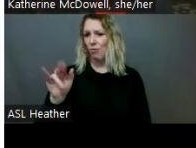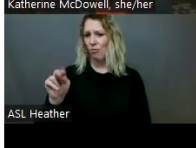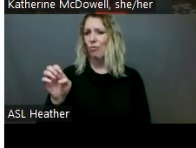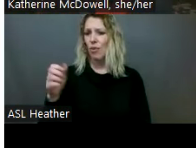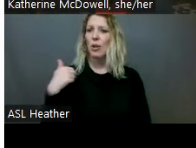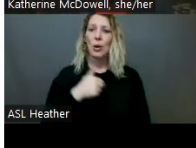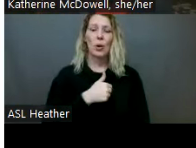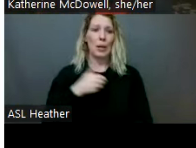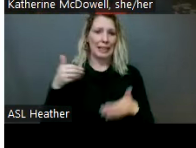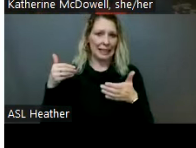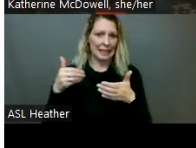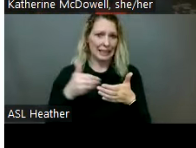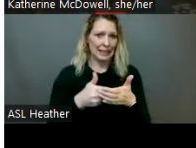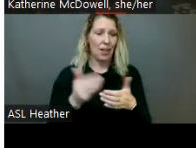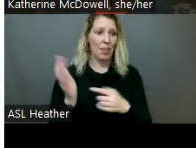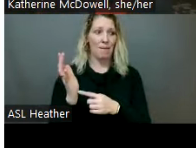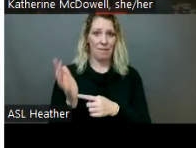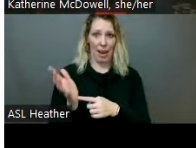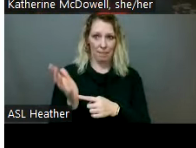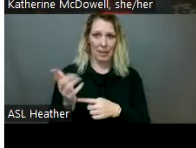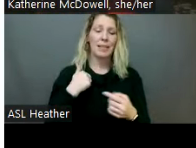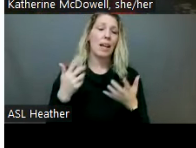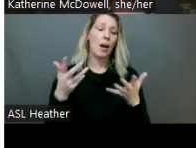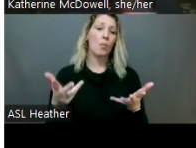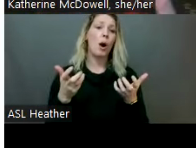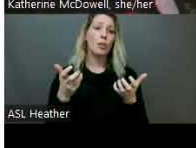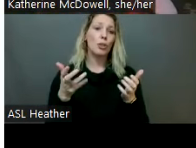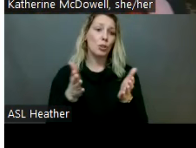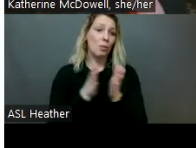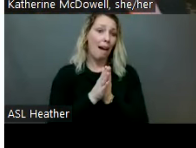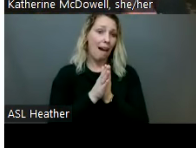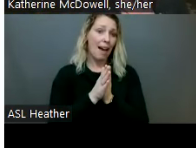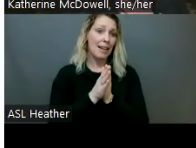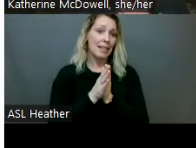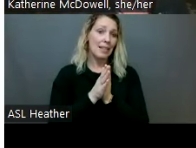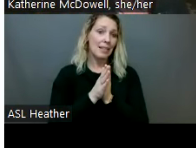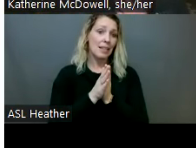We're hitting close to our 5 minutes. I would like to ask,